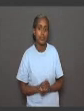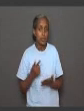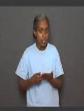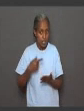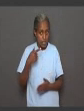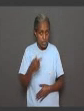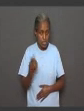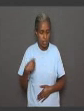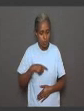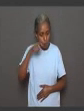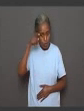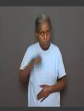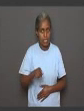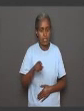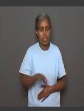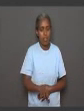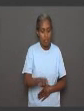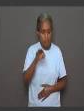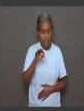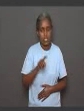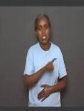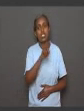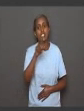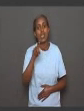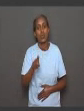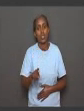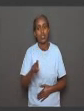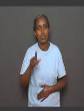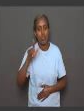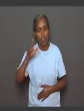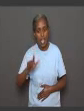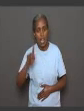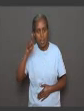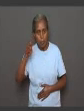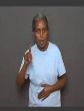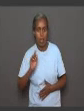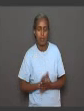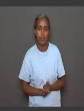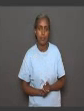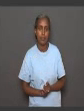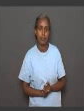Then, we must find the equation of the L prime.